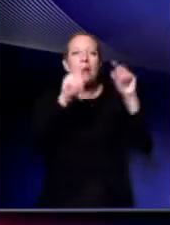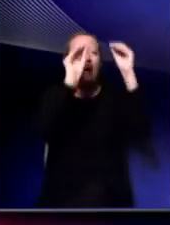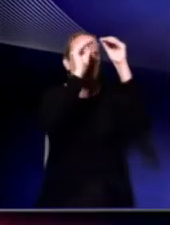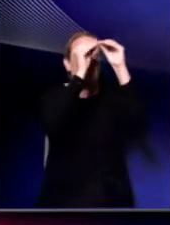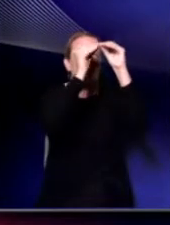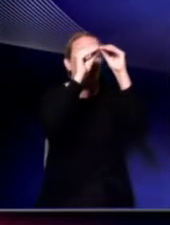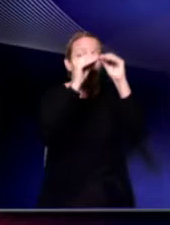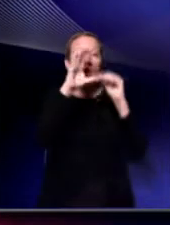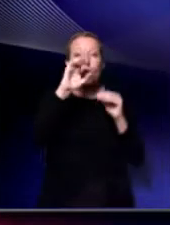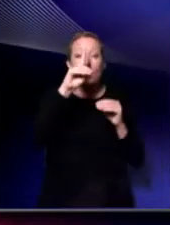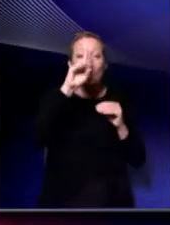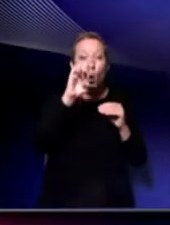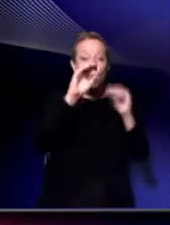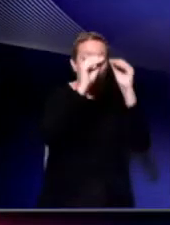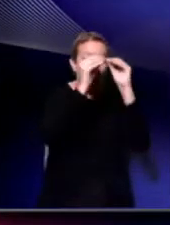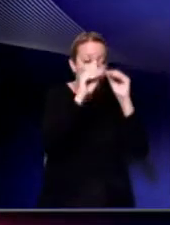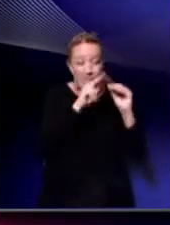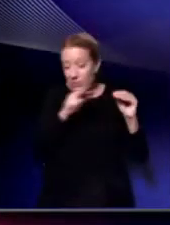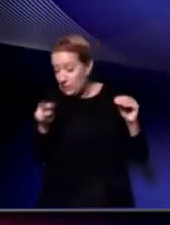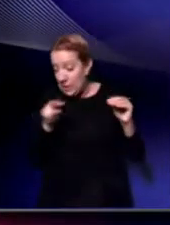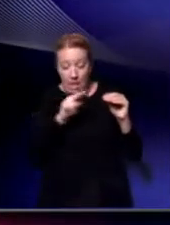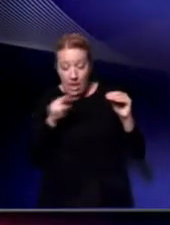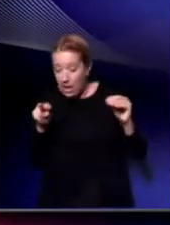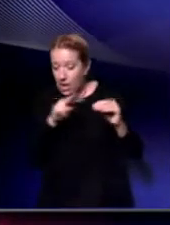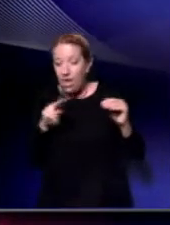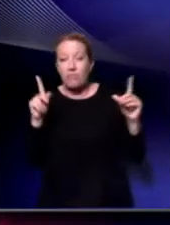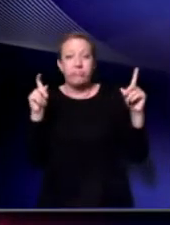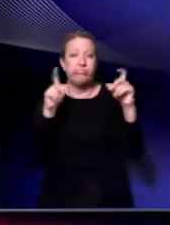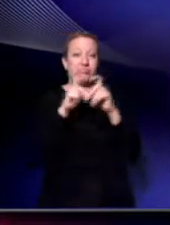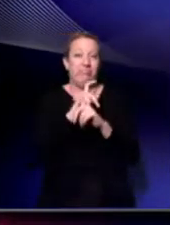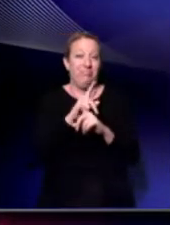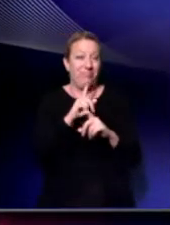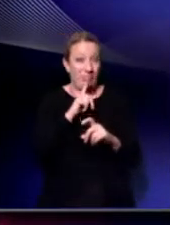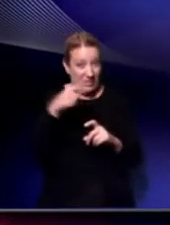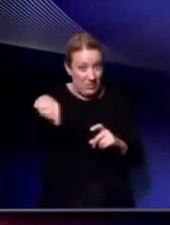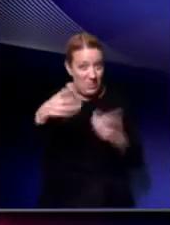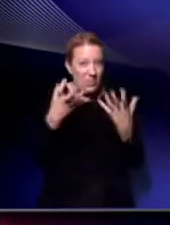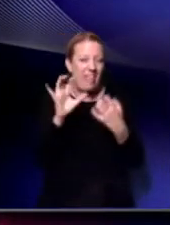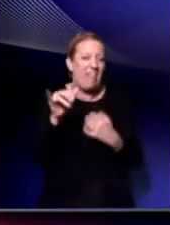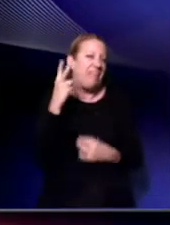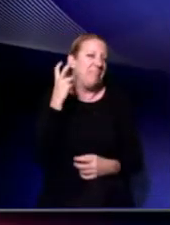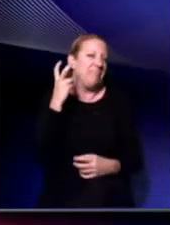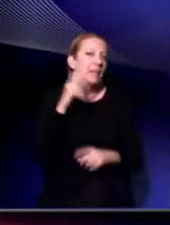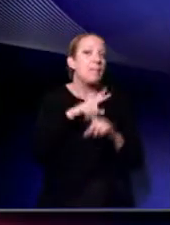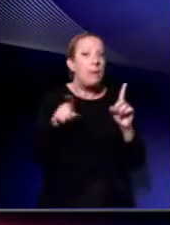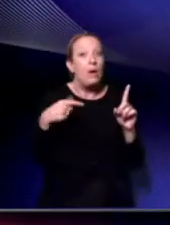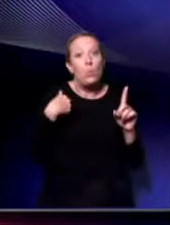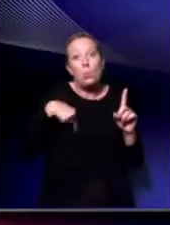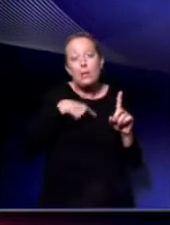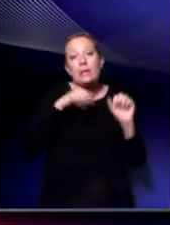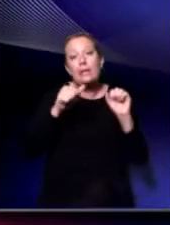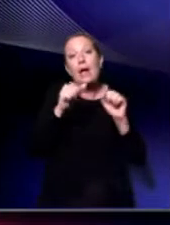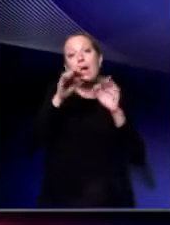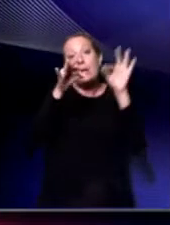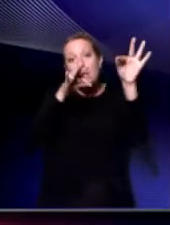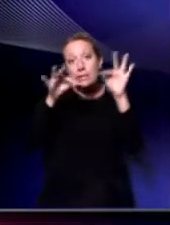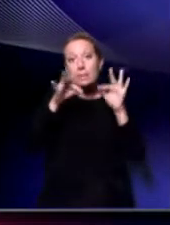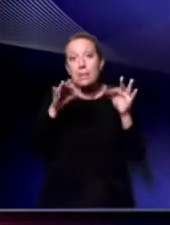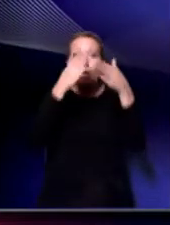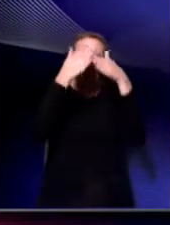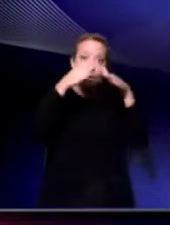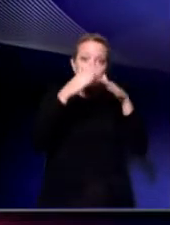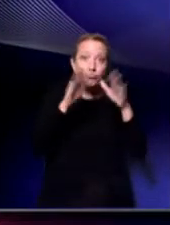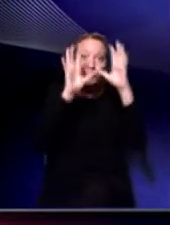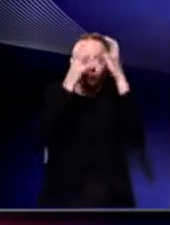have to refer back to. It's really not something I think you want to get involved in, but we can break that out for you if you want to. So can I answer